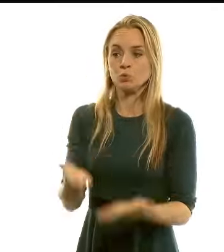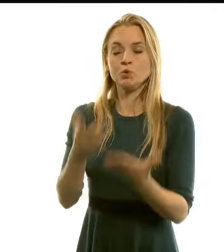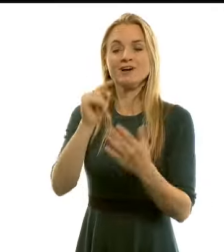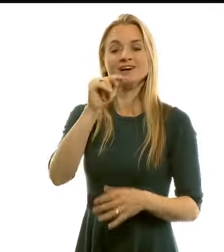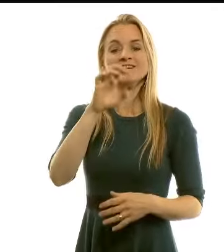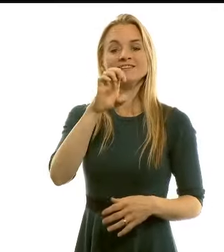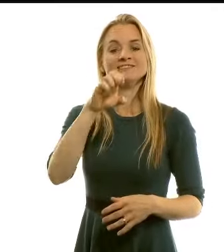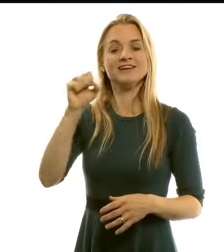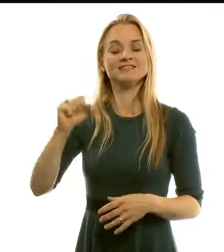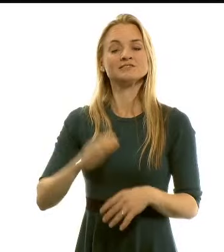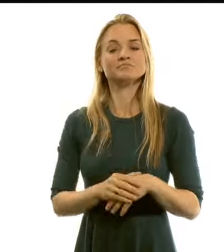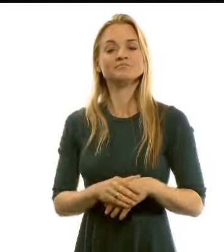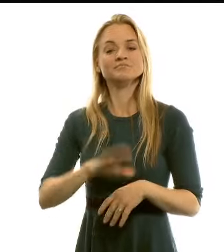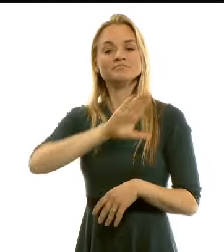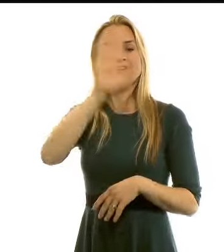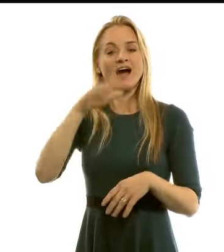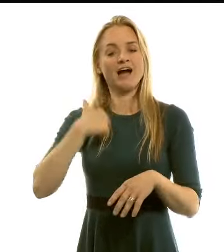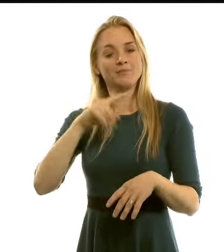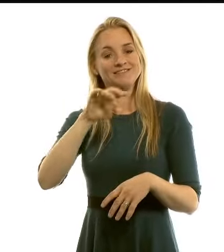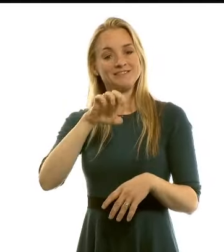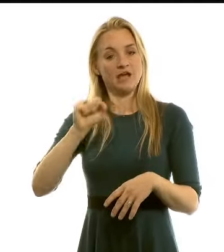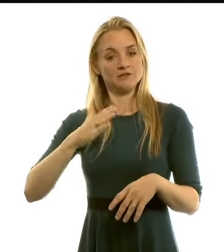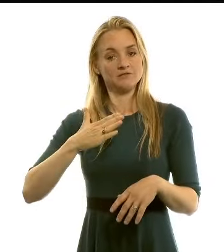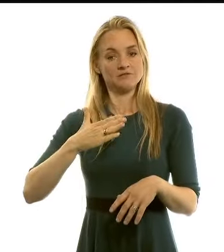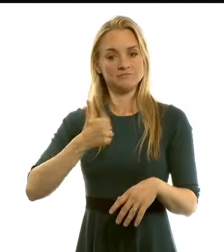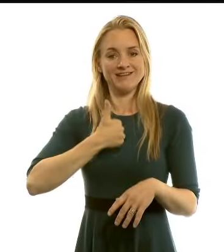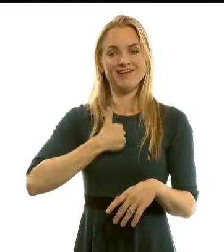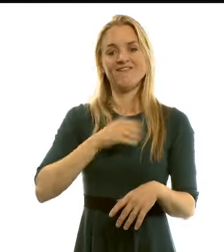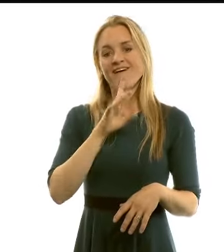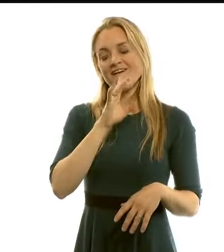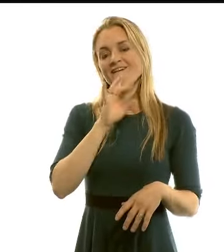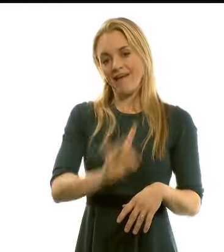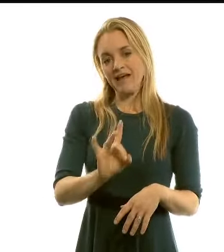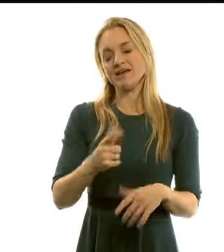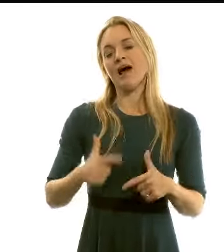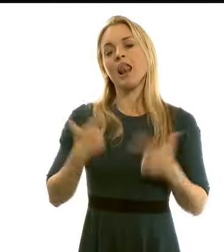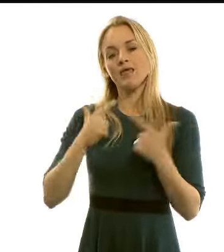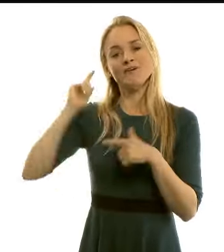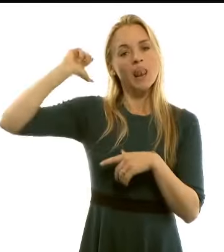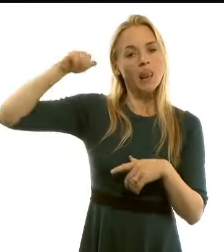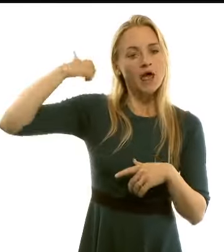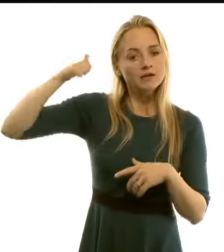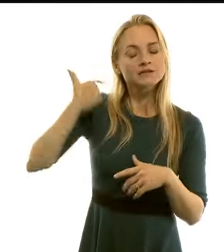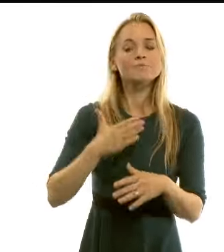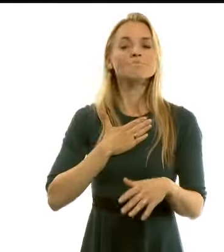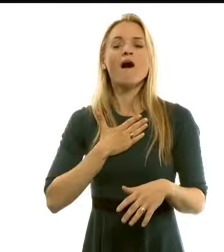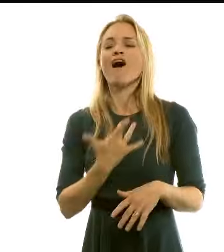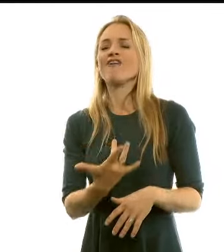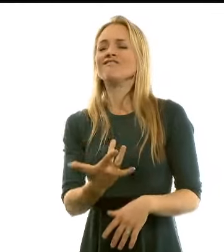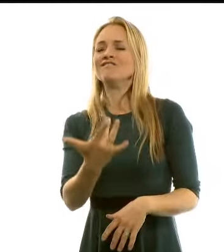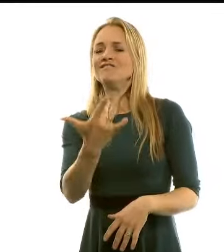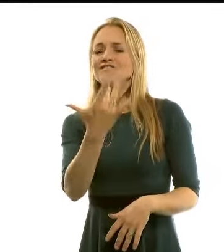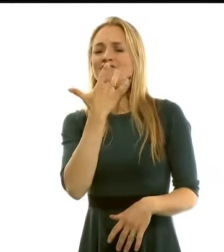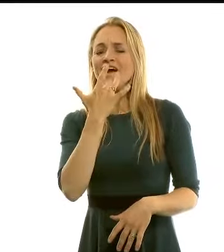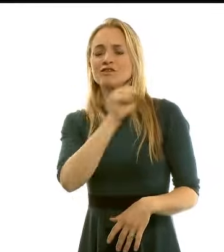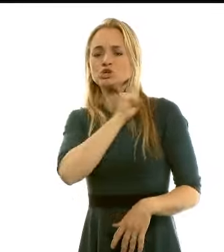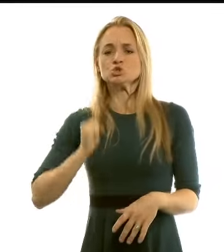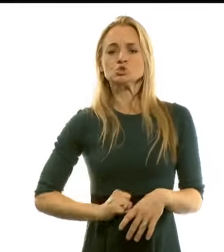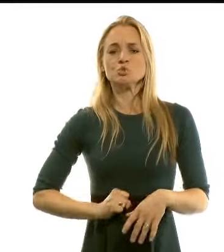Hi, I'm Tess. I'm 8 years old. I live in London, and my favourite Marvel superhero is Black